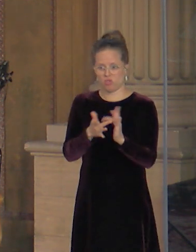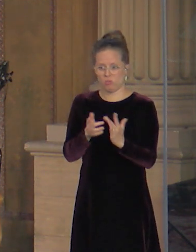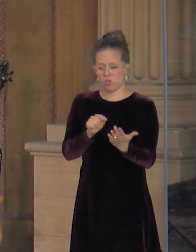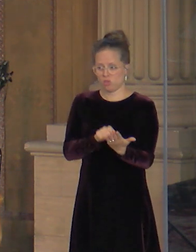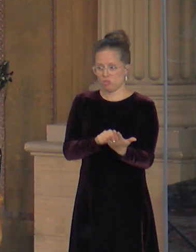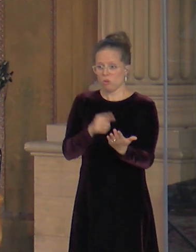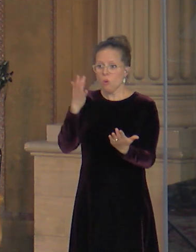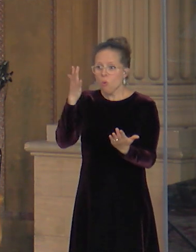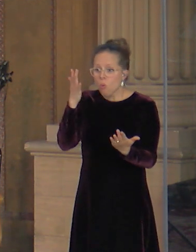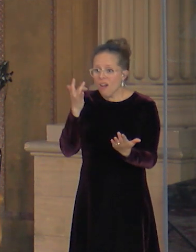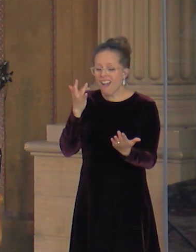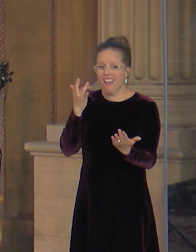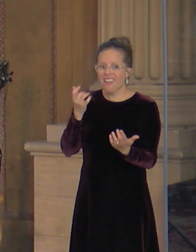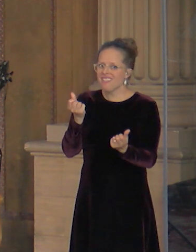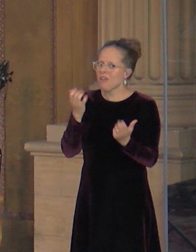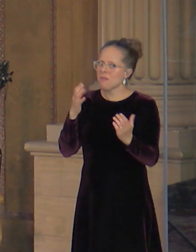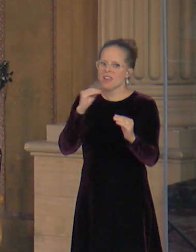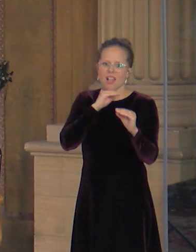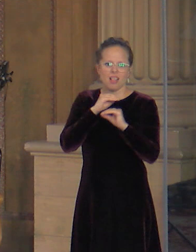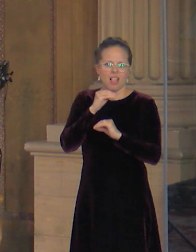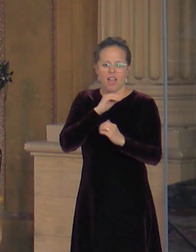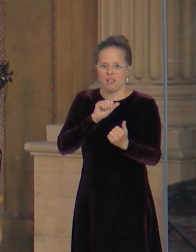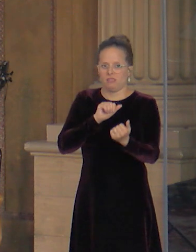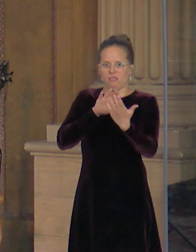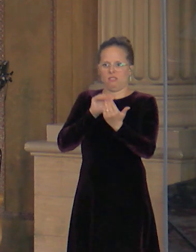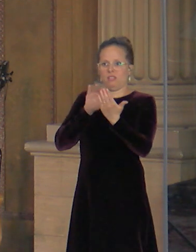come our way through misuses of the Bible